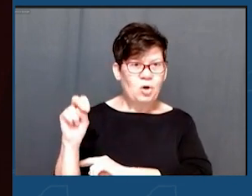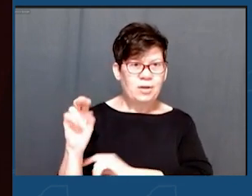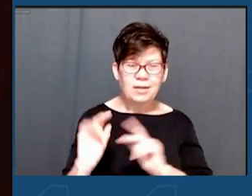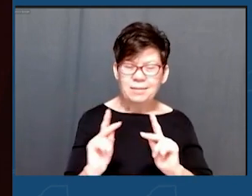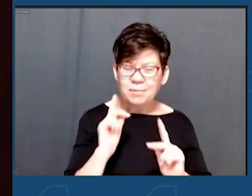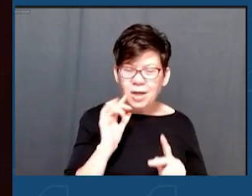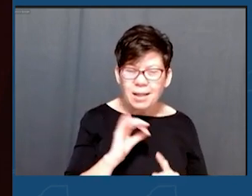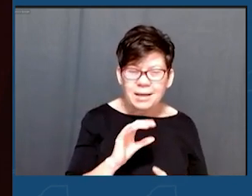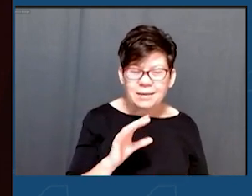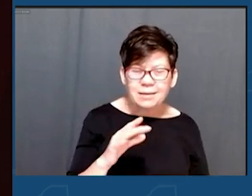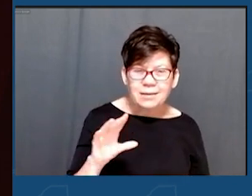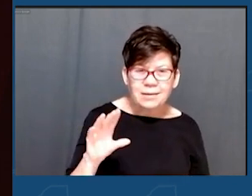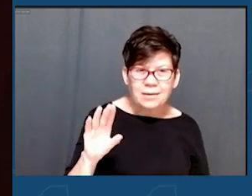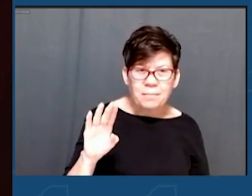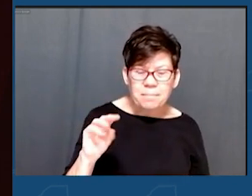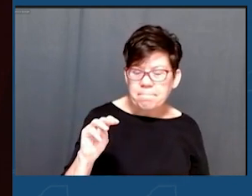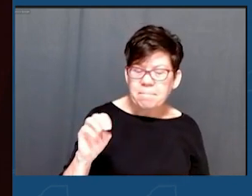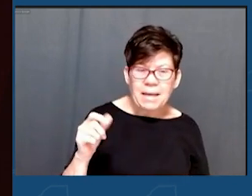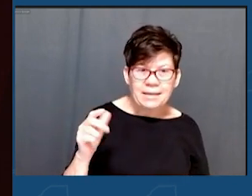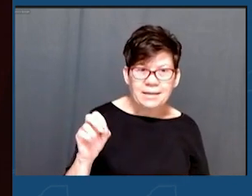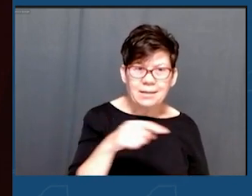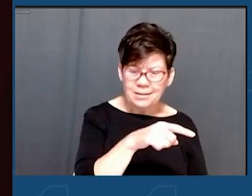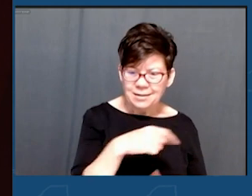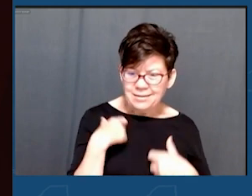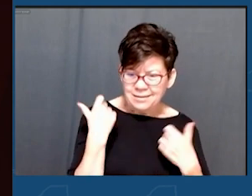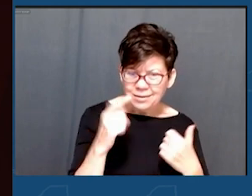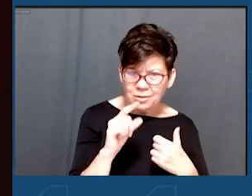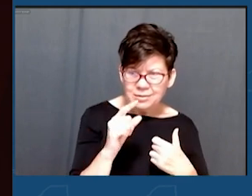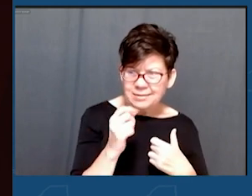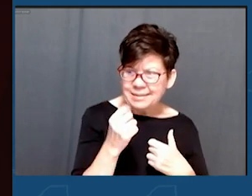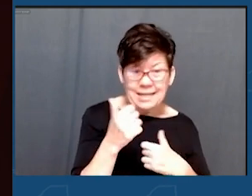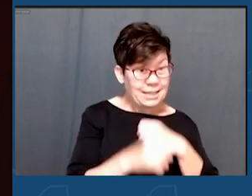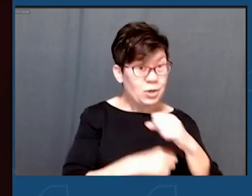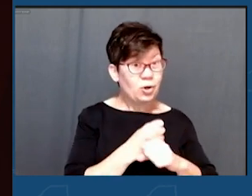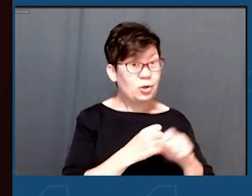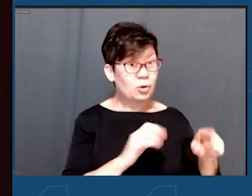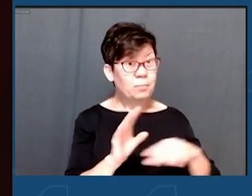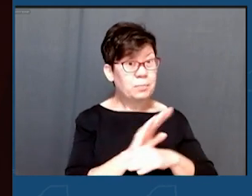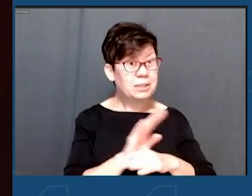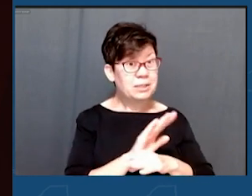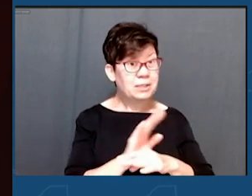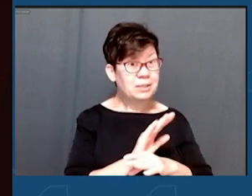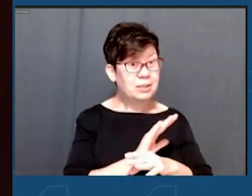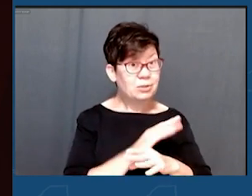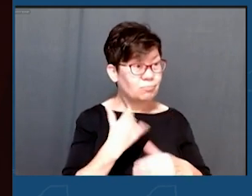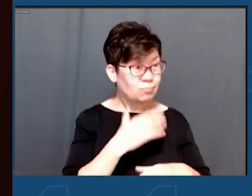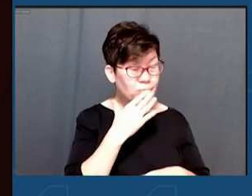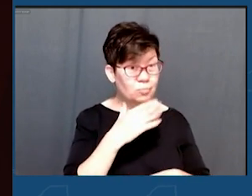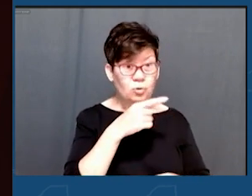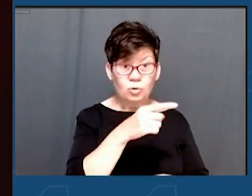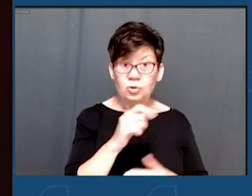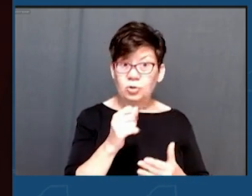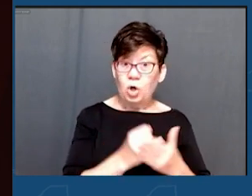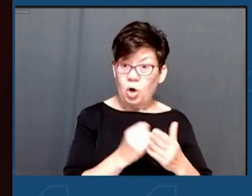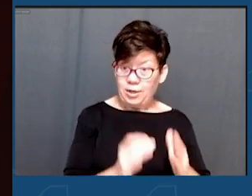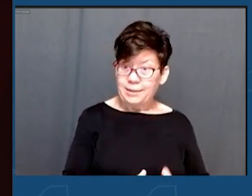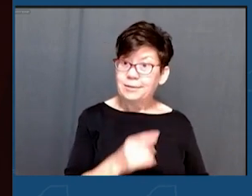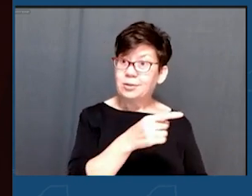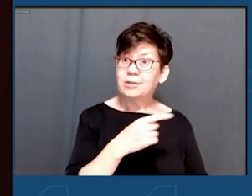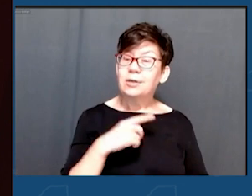to live here for 10 years and has a thriving business. You know, she's an artist who's in high demand. She'll give you her card.